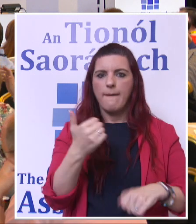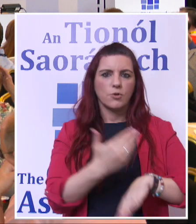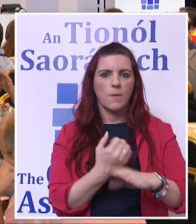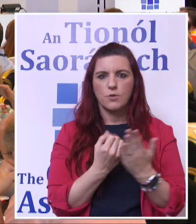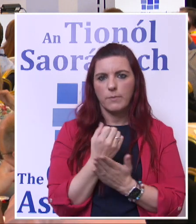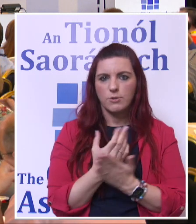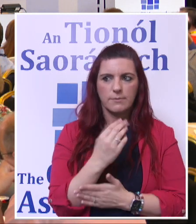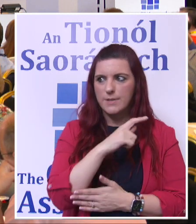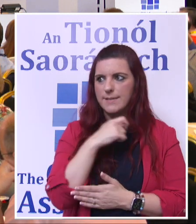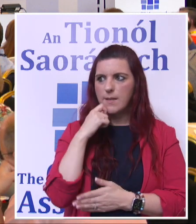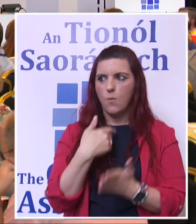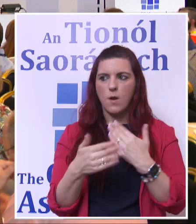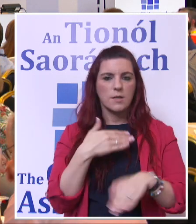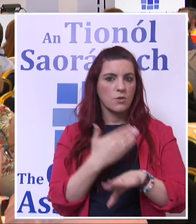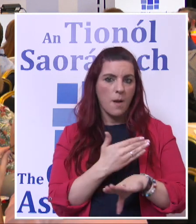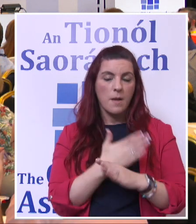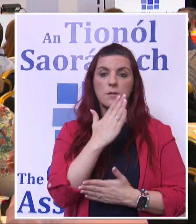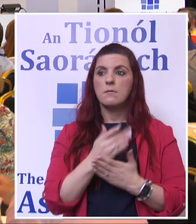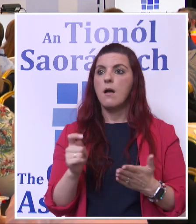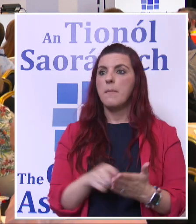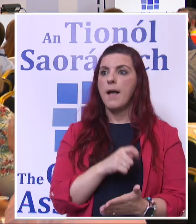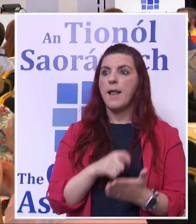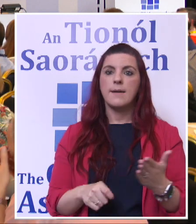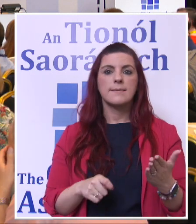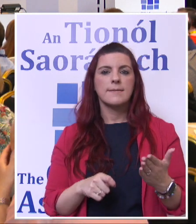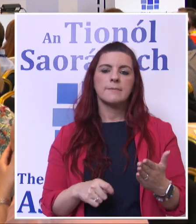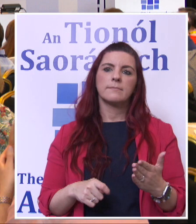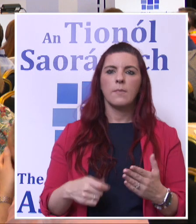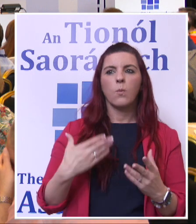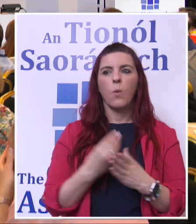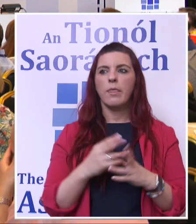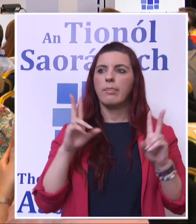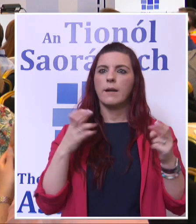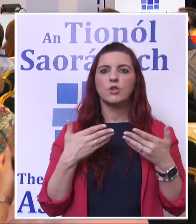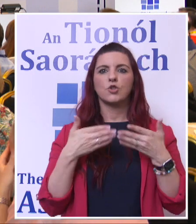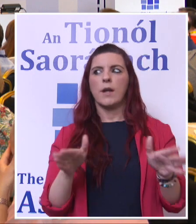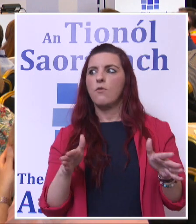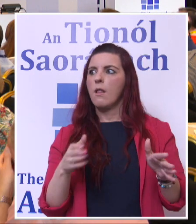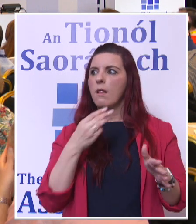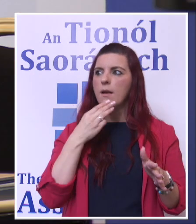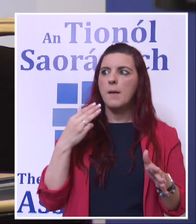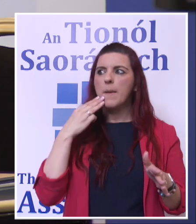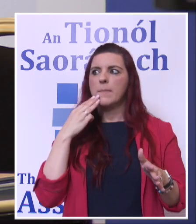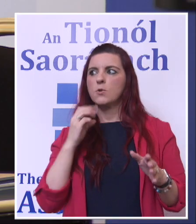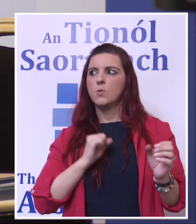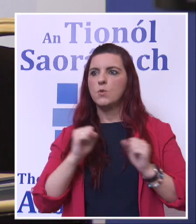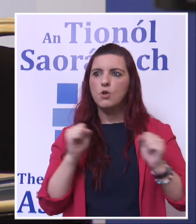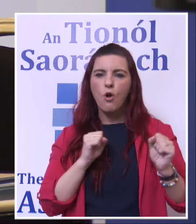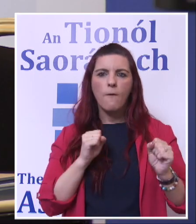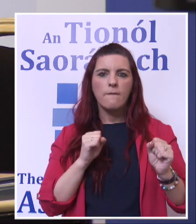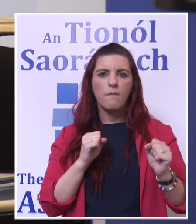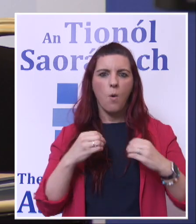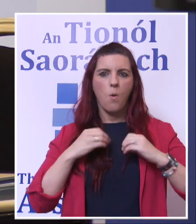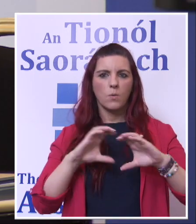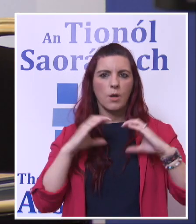description. Some people are elected with what we might call a generalised commitment to serve the community, with no